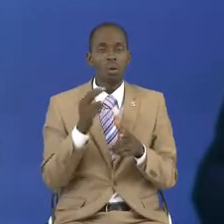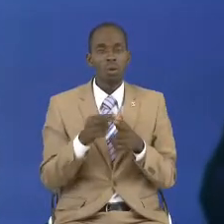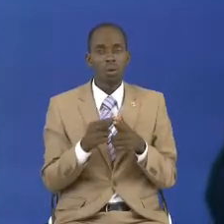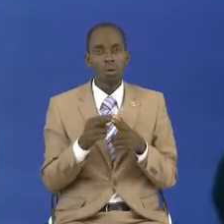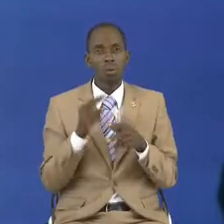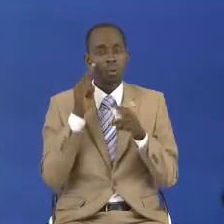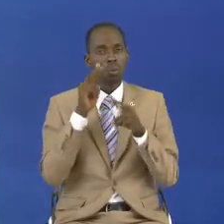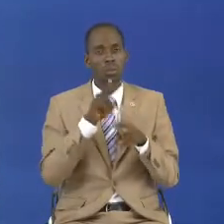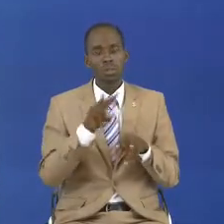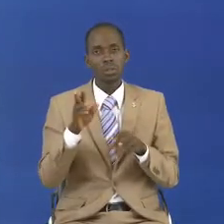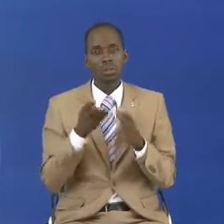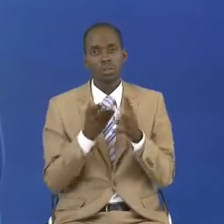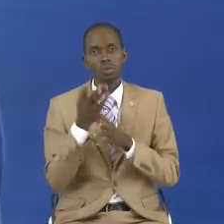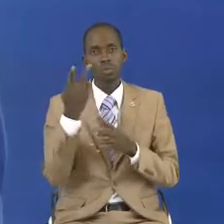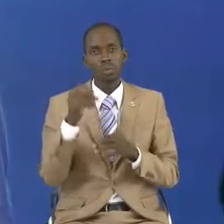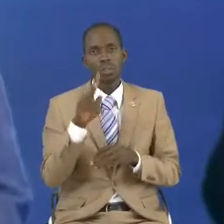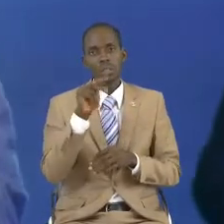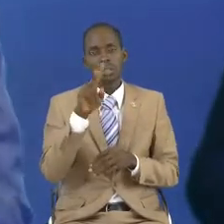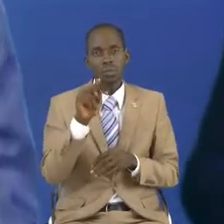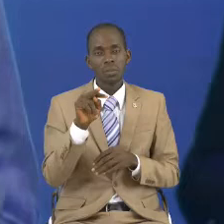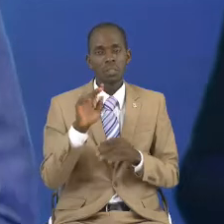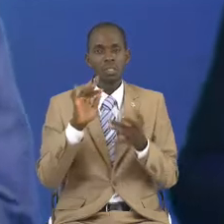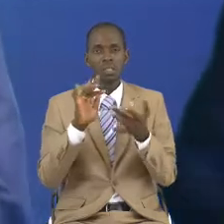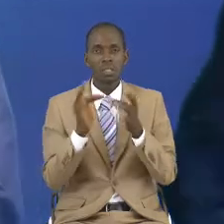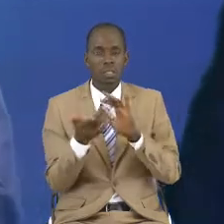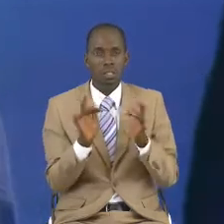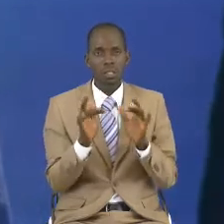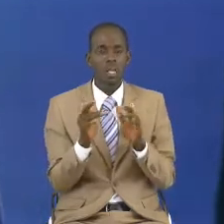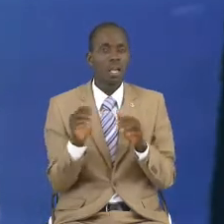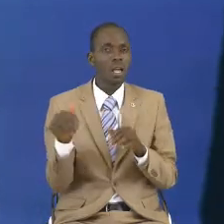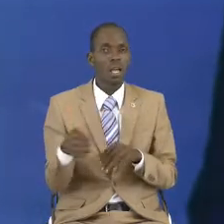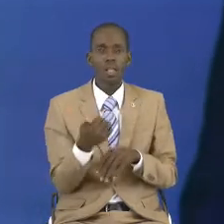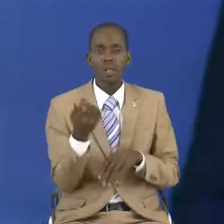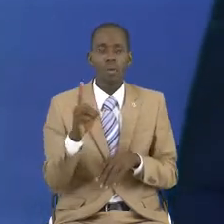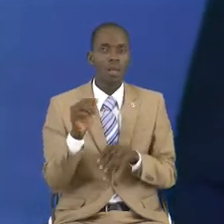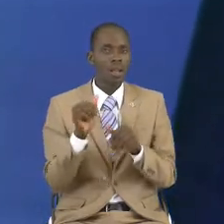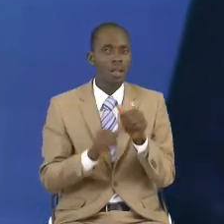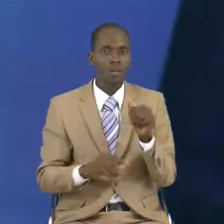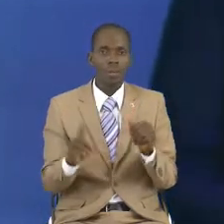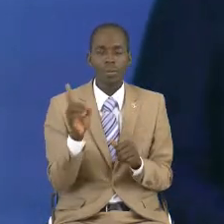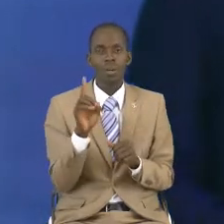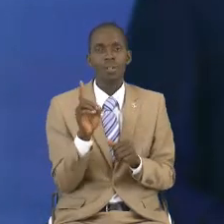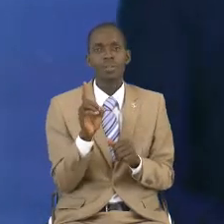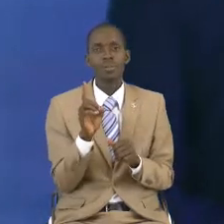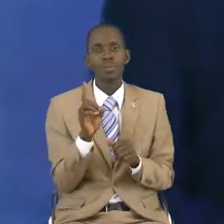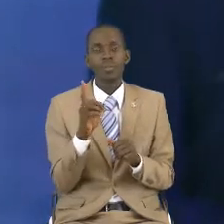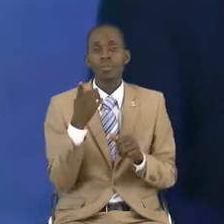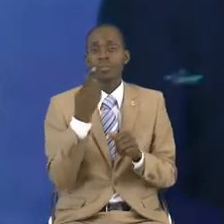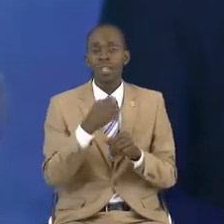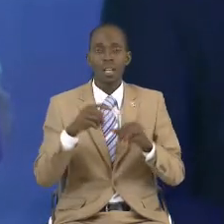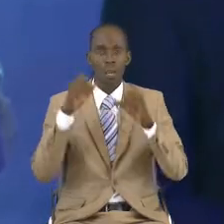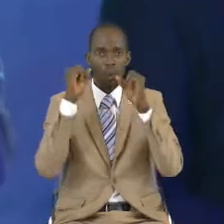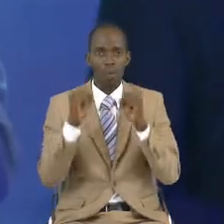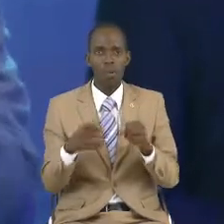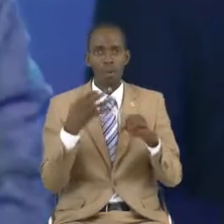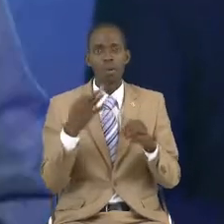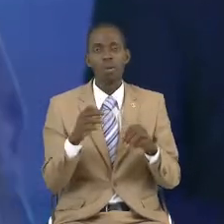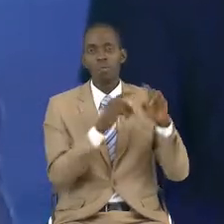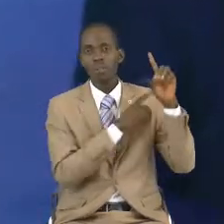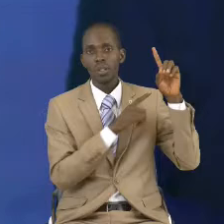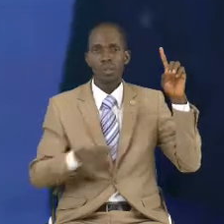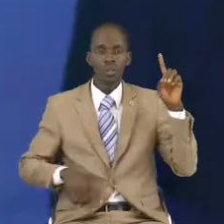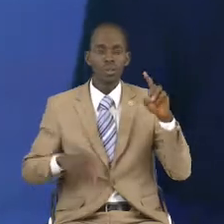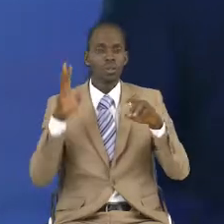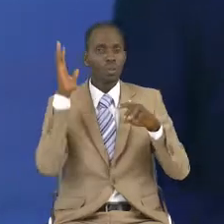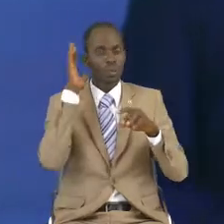television online anywhere everywhere the power of the lord will meet you at